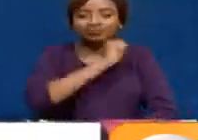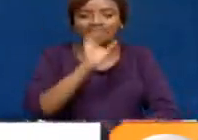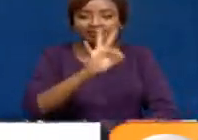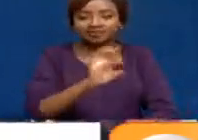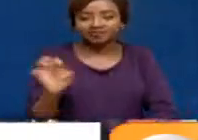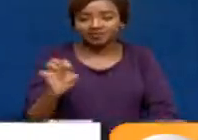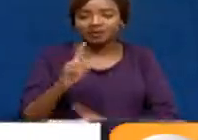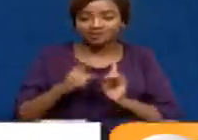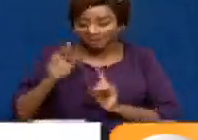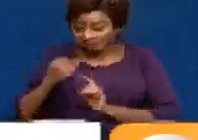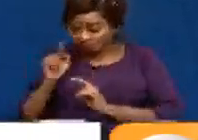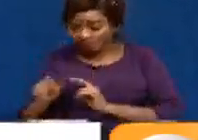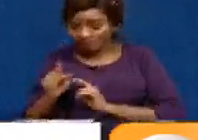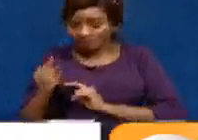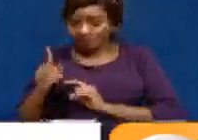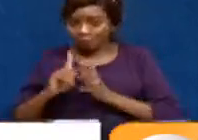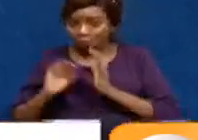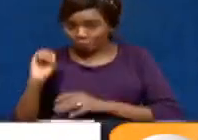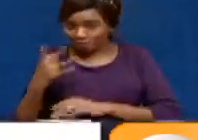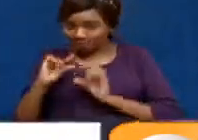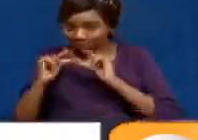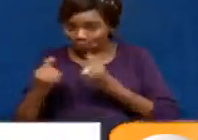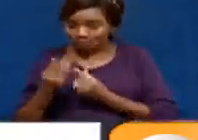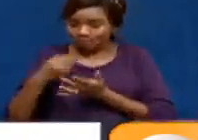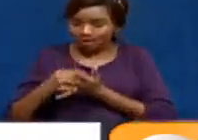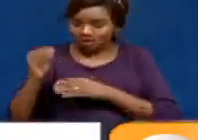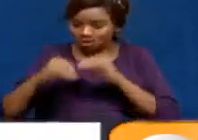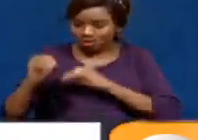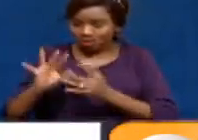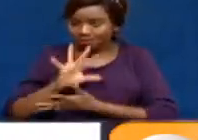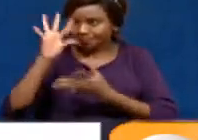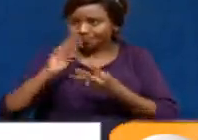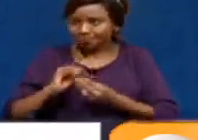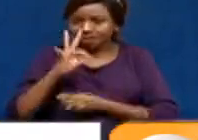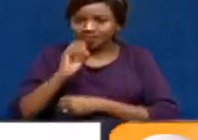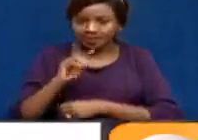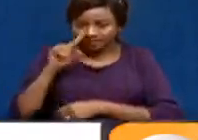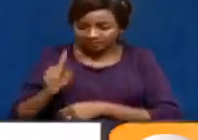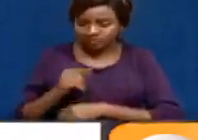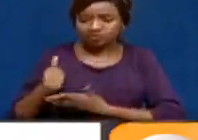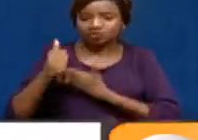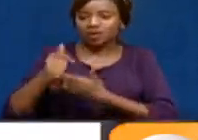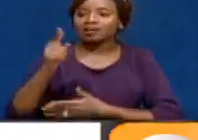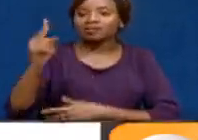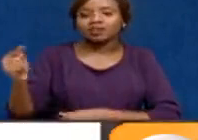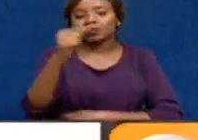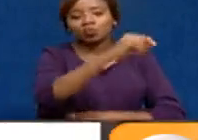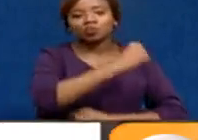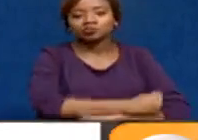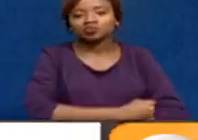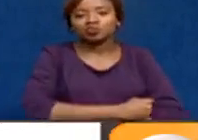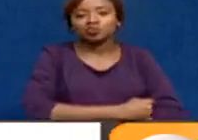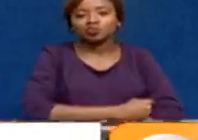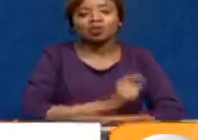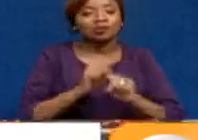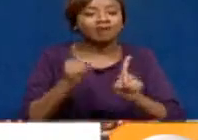fund drive on a WhatsApp group, which helped raise at least 30,000 shillings to enable him meet the reporting deadline. But